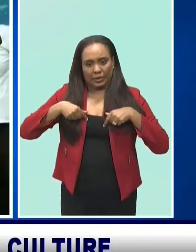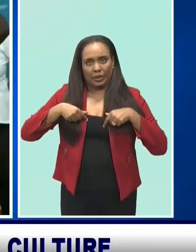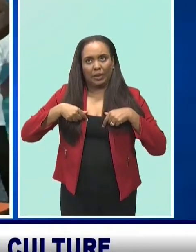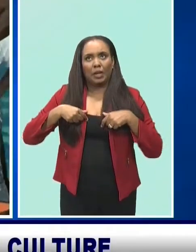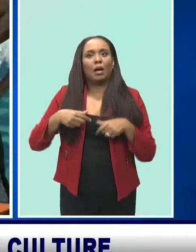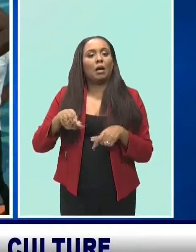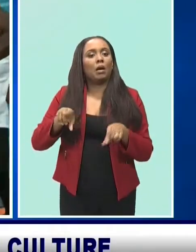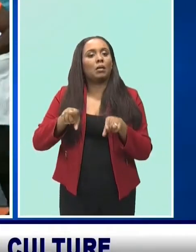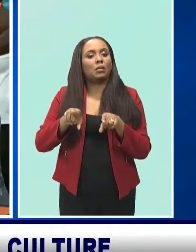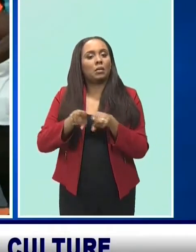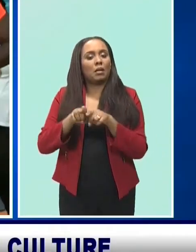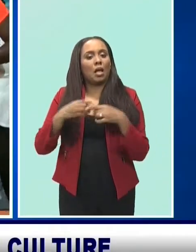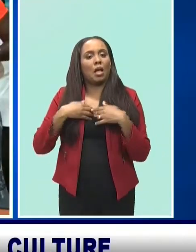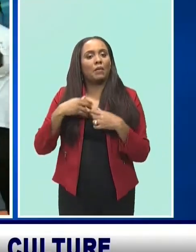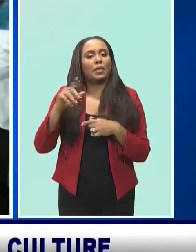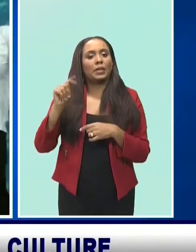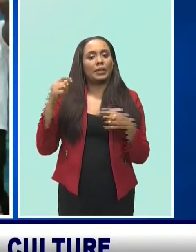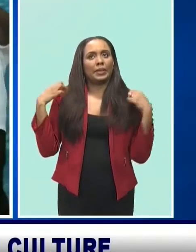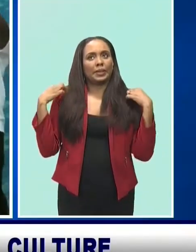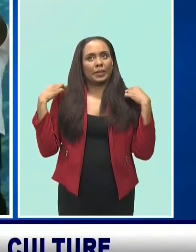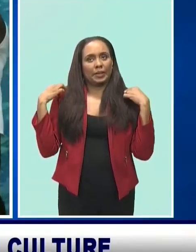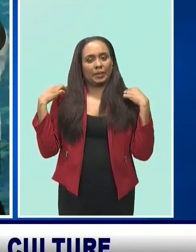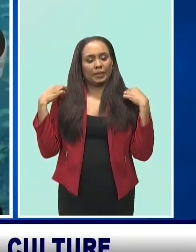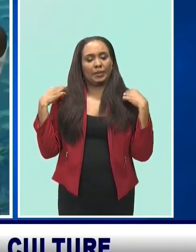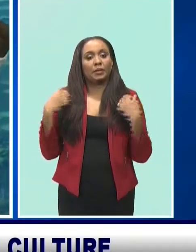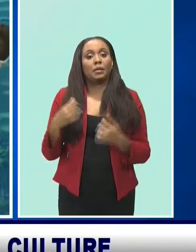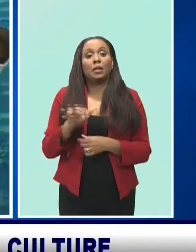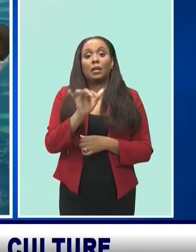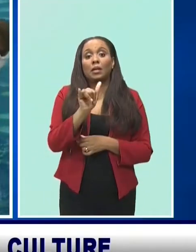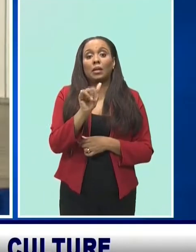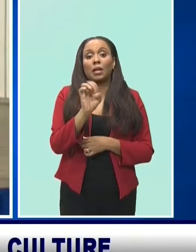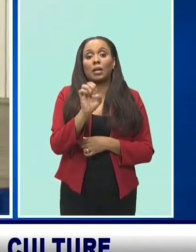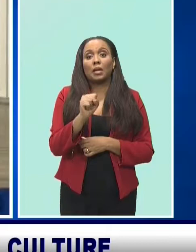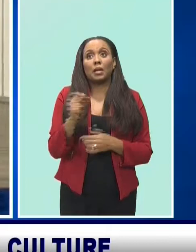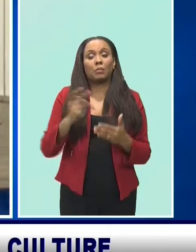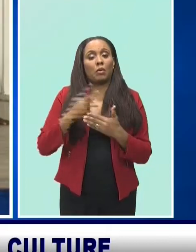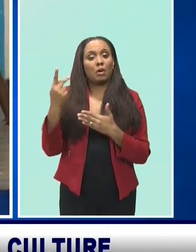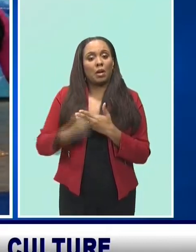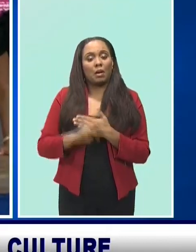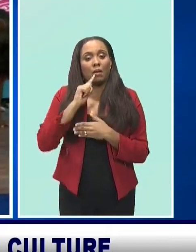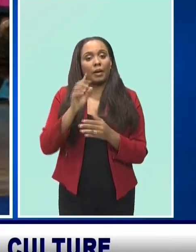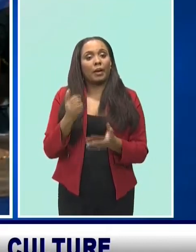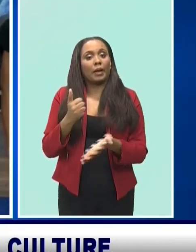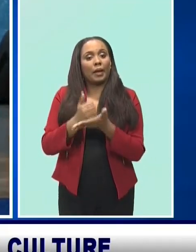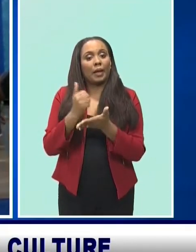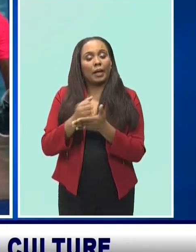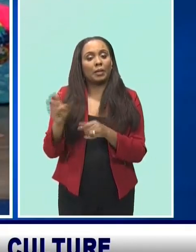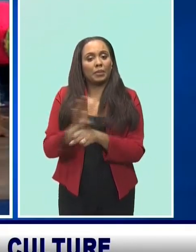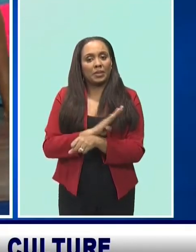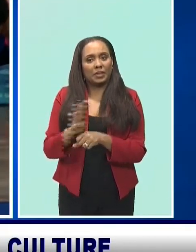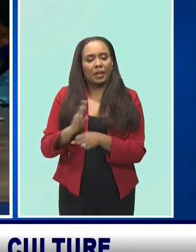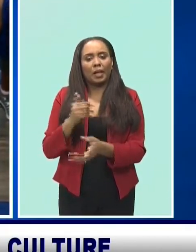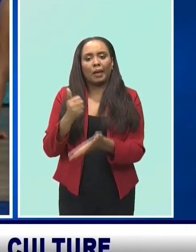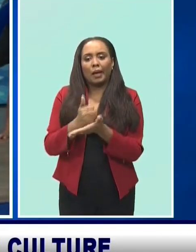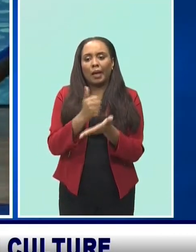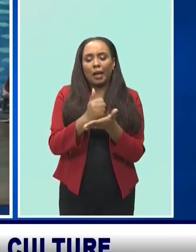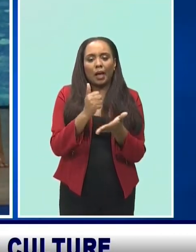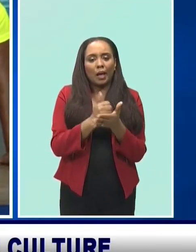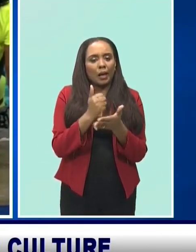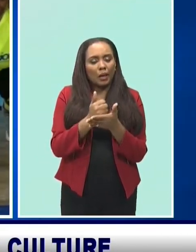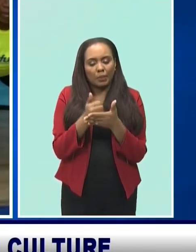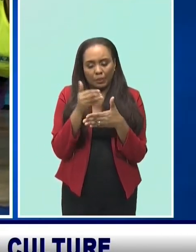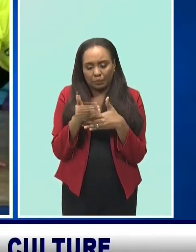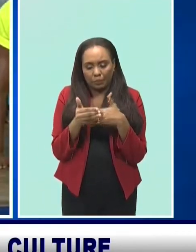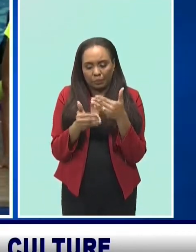Fit and Cotton Tees. Yes has been instrumental to the success of her business, helping her every step of the